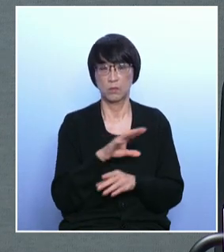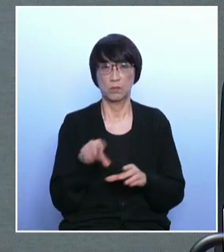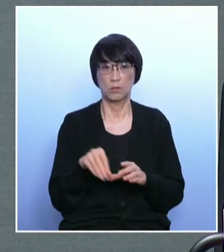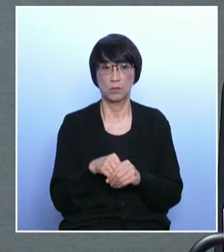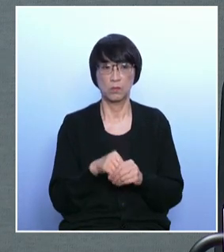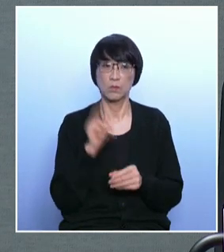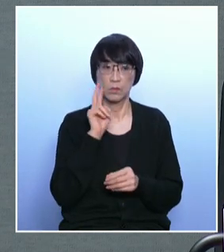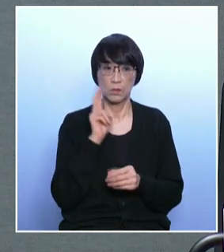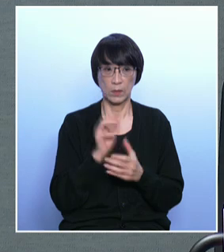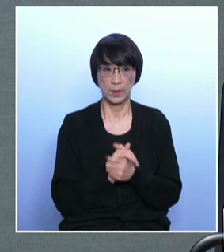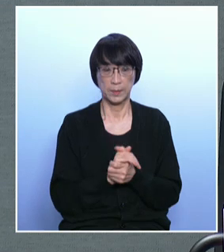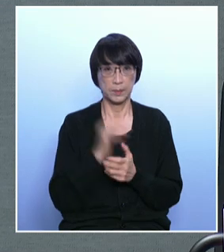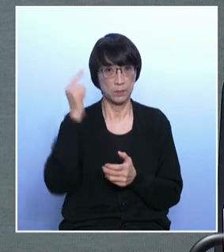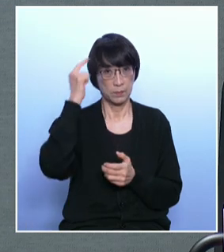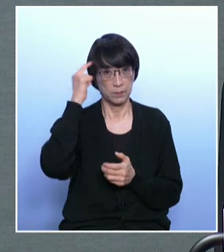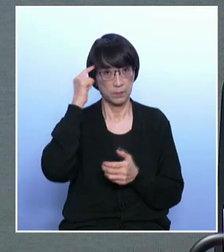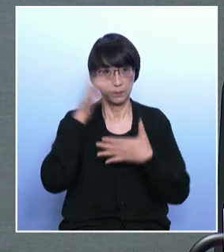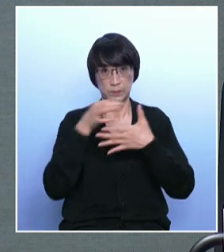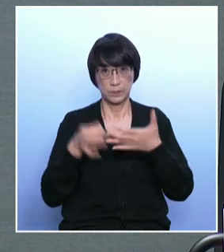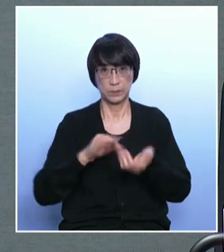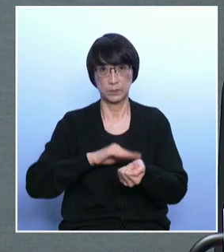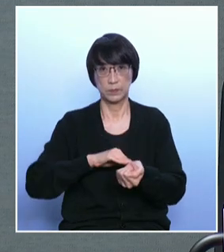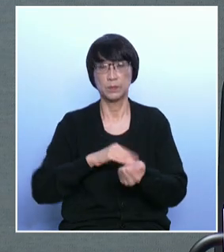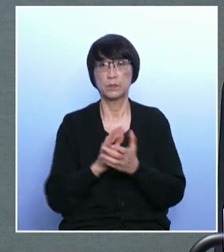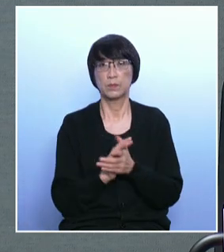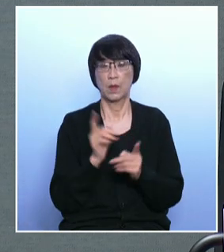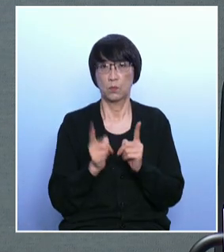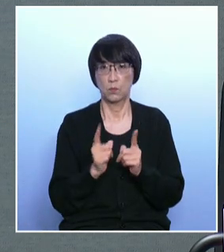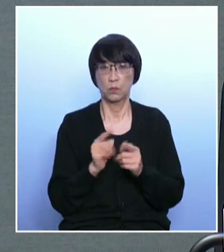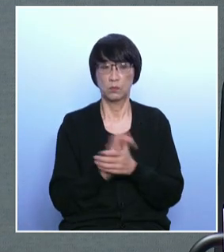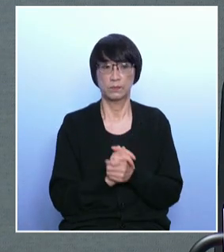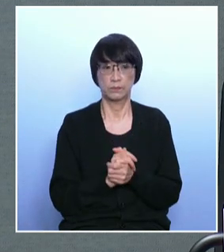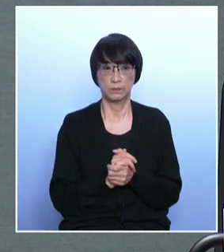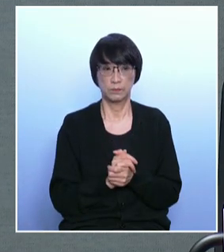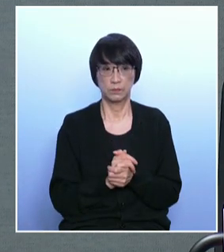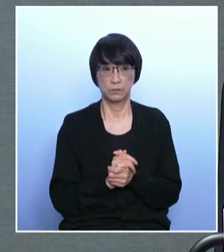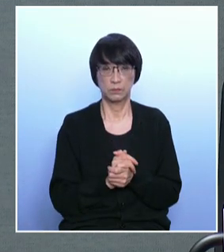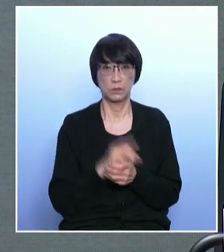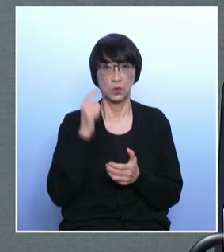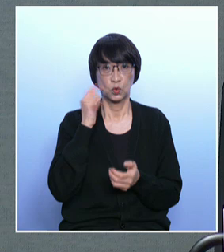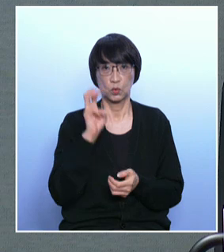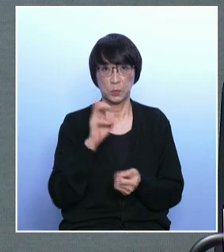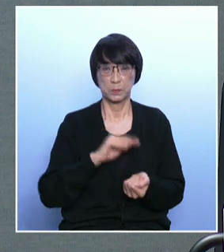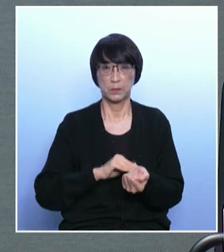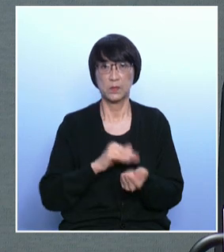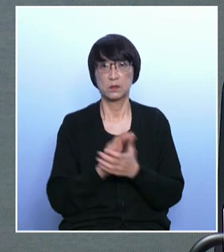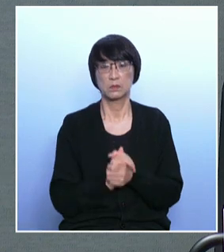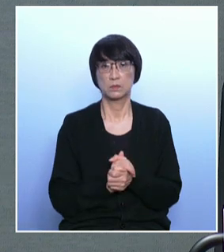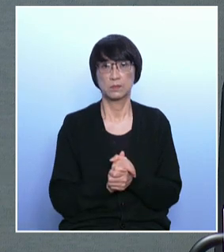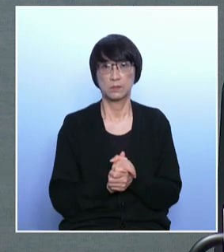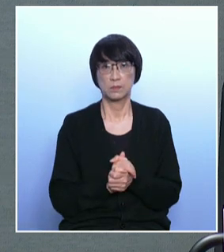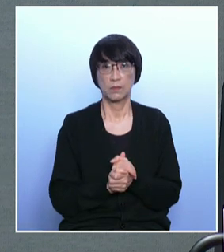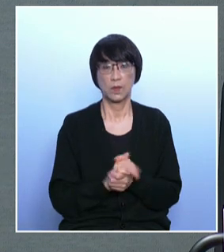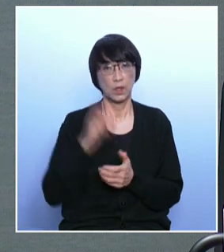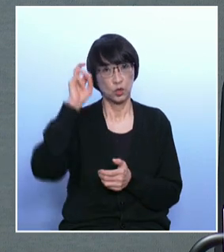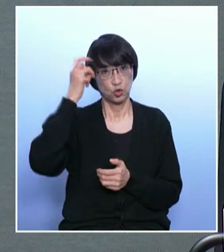For geriatric diseases, they cover dementia, for instance,